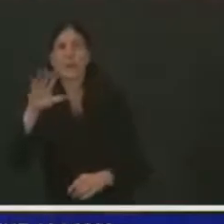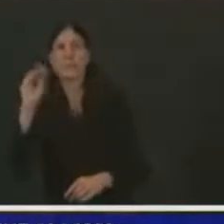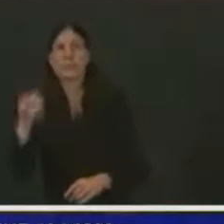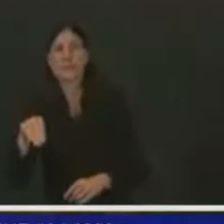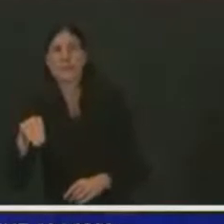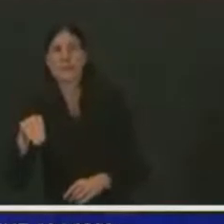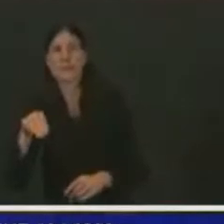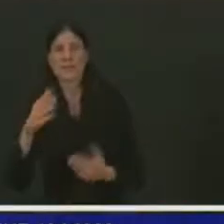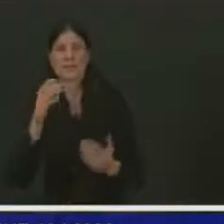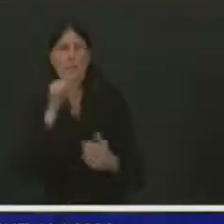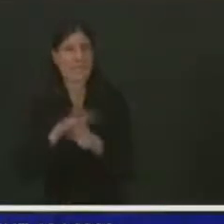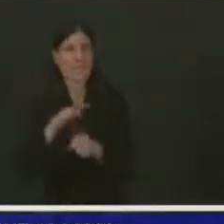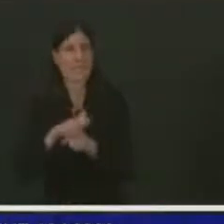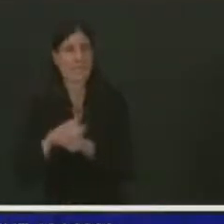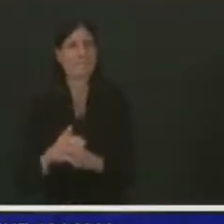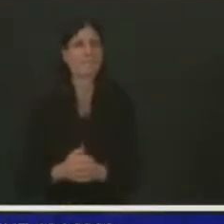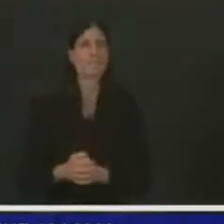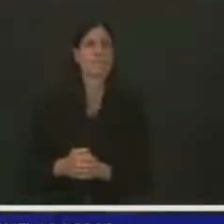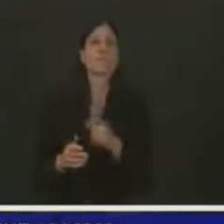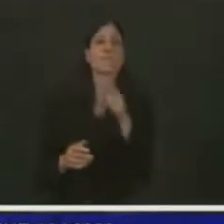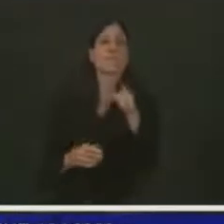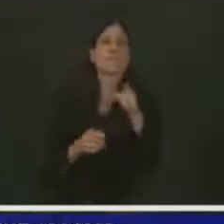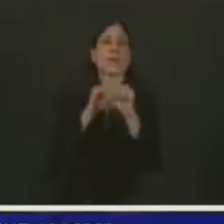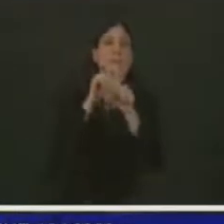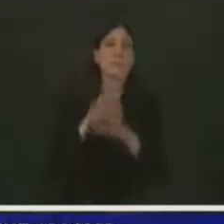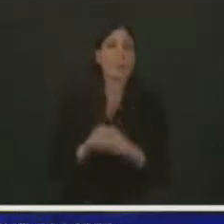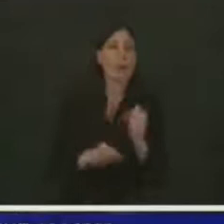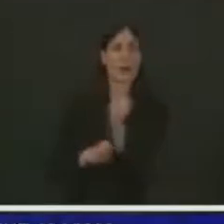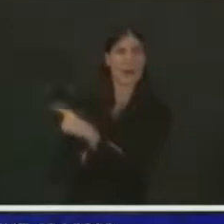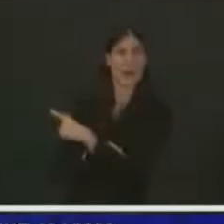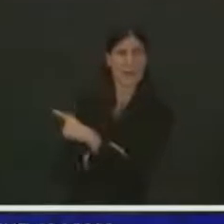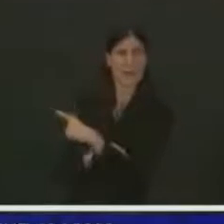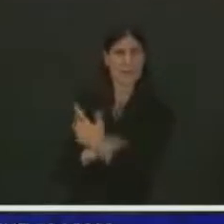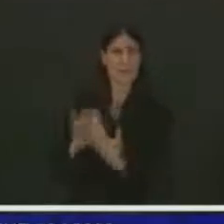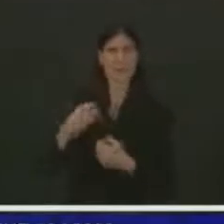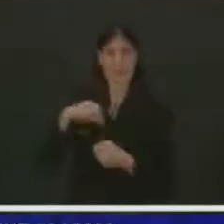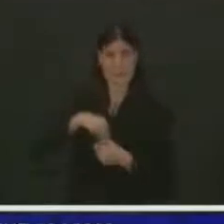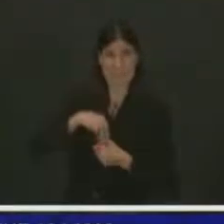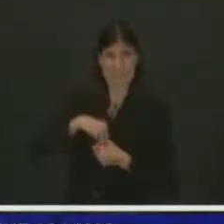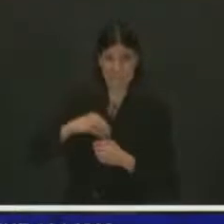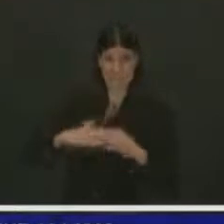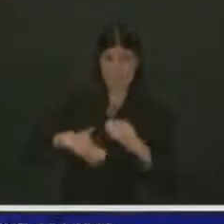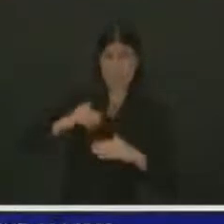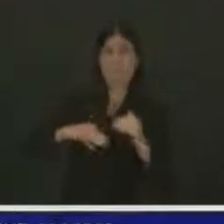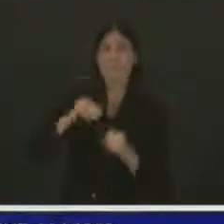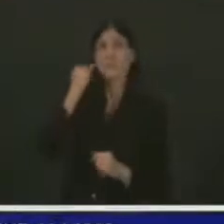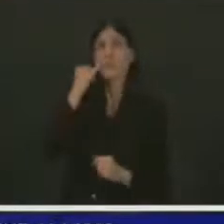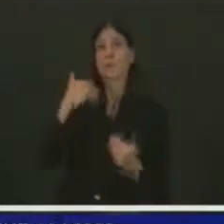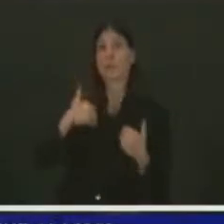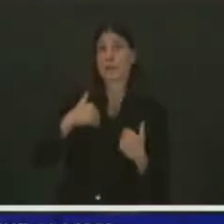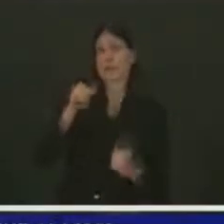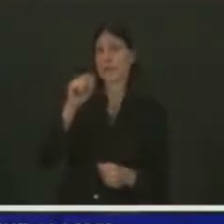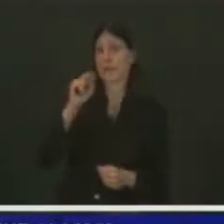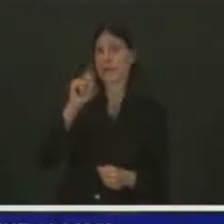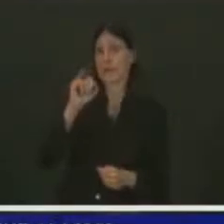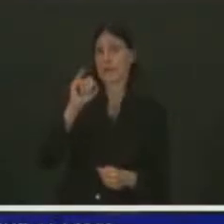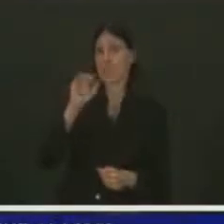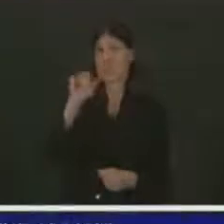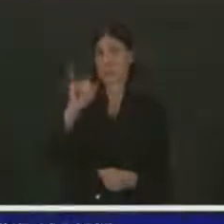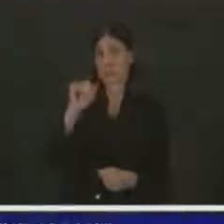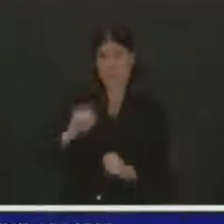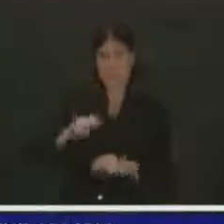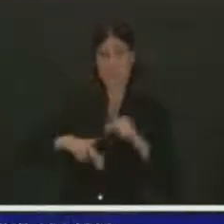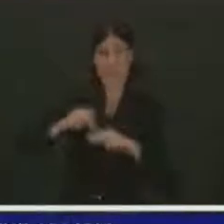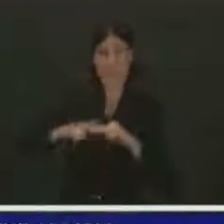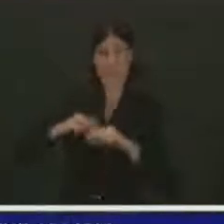understand if antibodies do produce that immunity? How can you kind of develop a better understanding of that? Yeah,